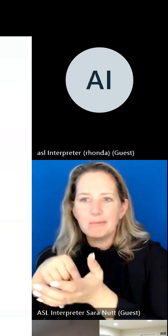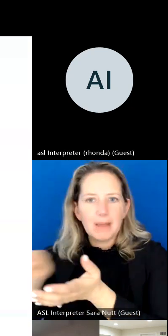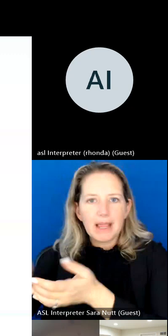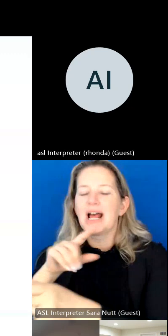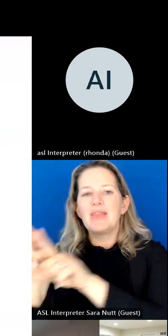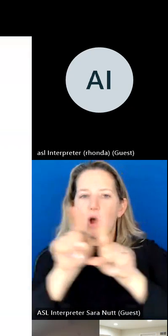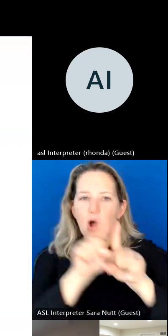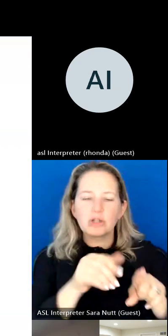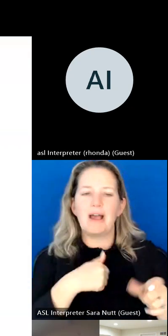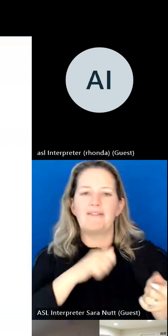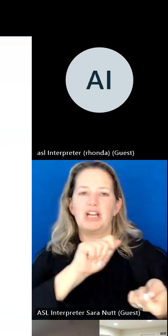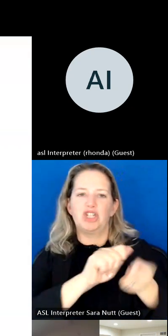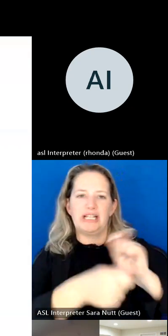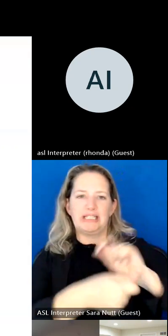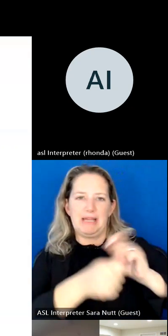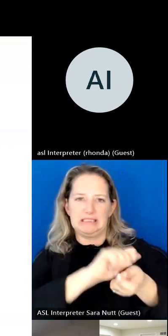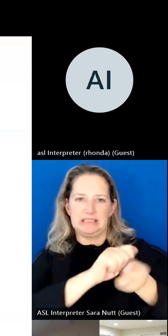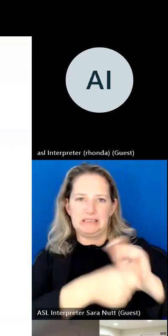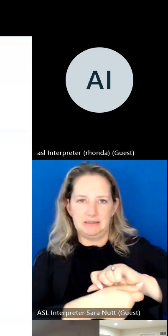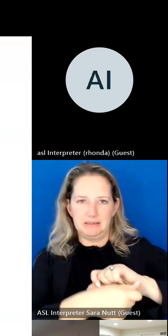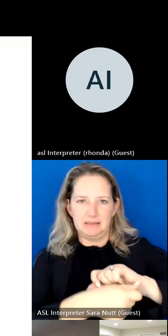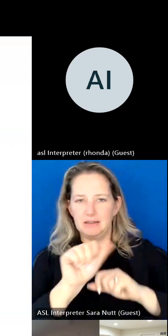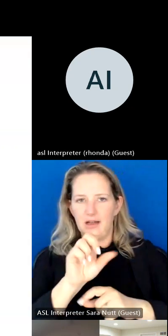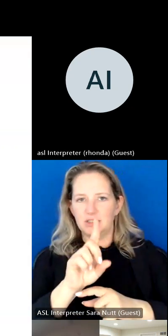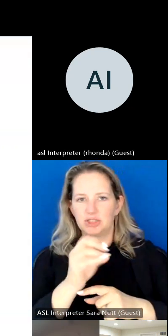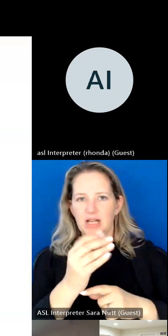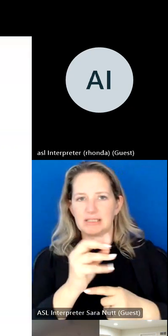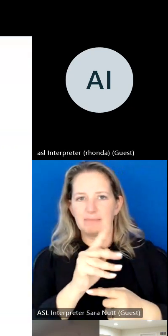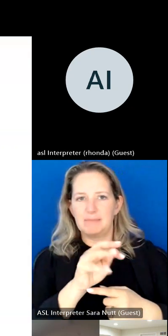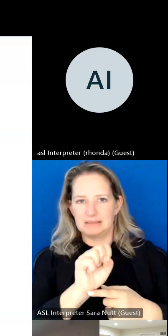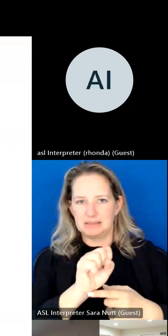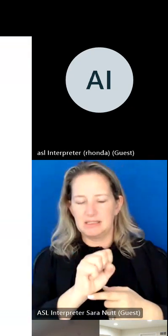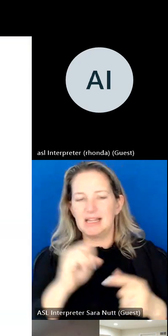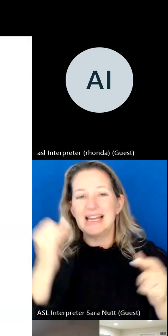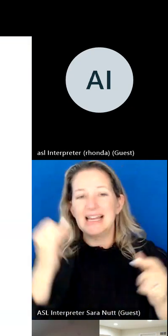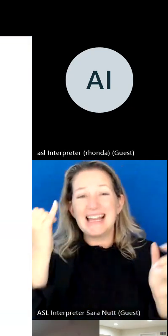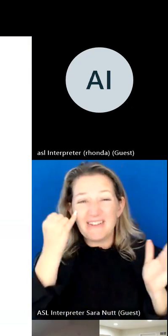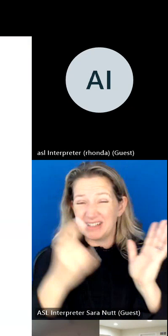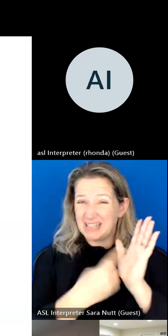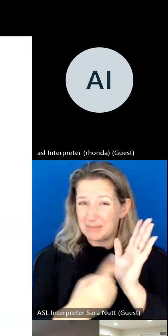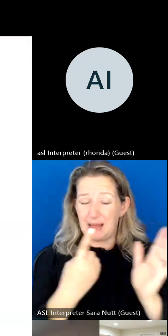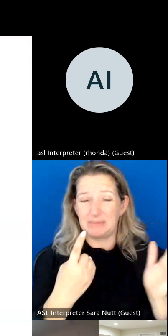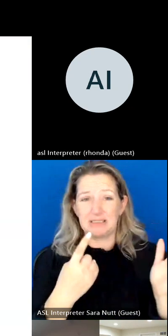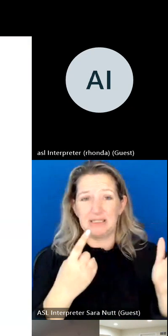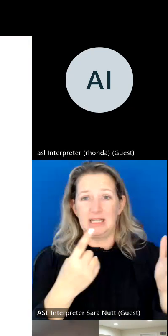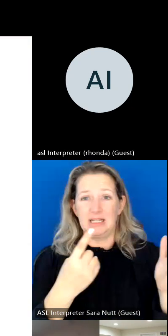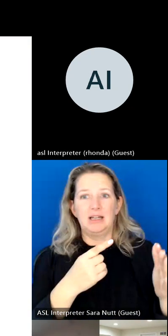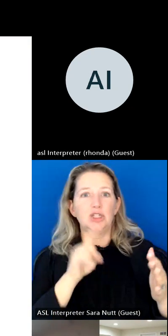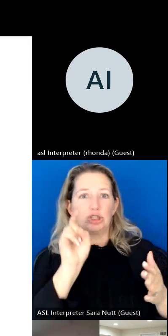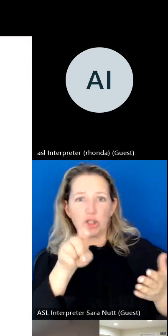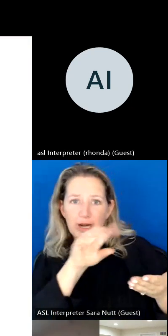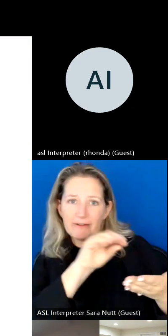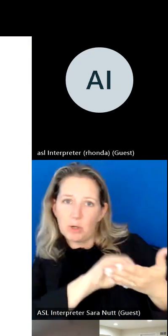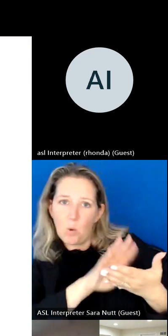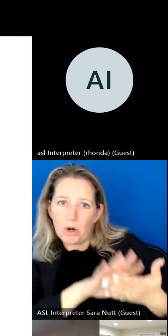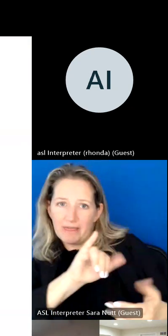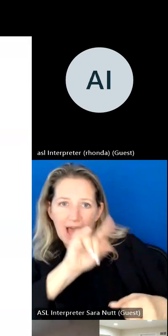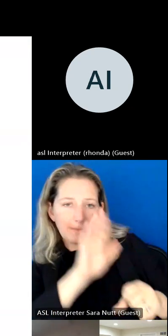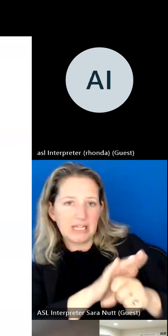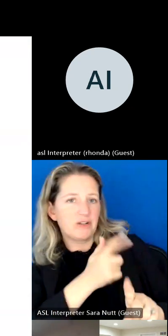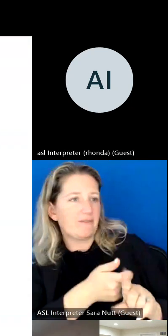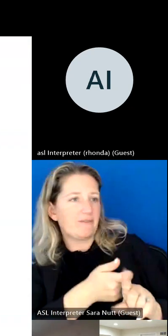to account for potentially missing obligations that should have been recorded in a prior year, or that were,